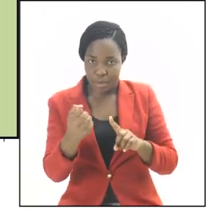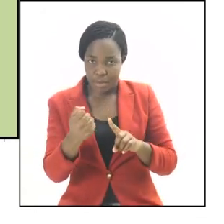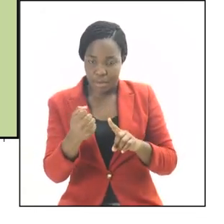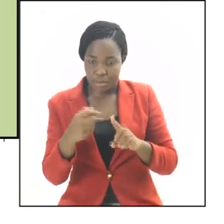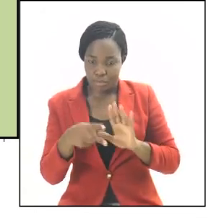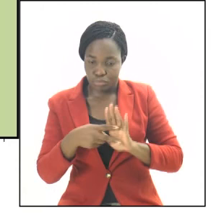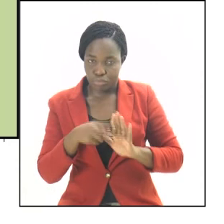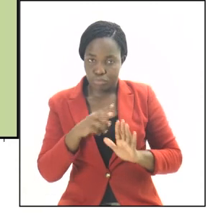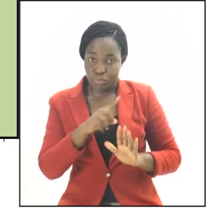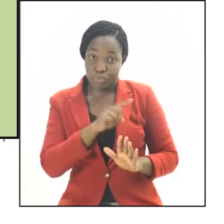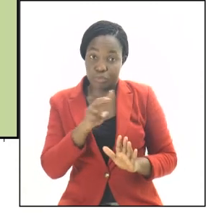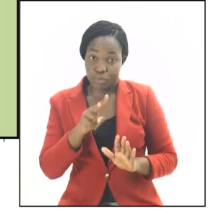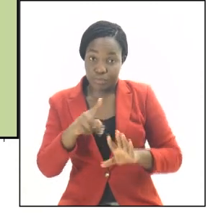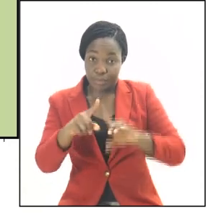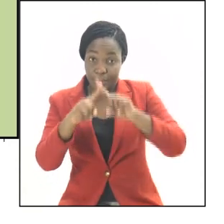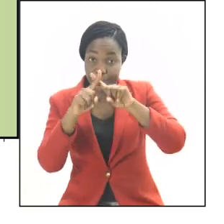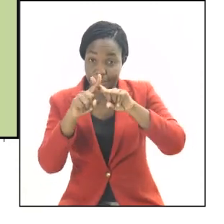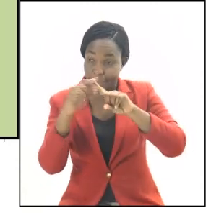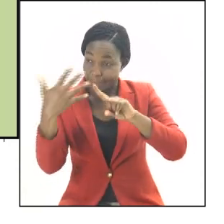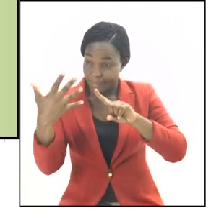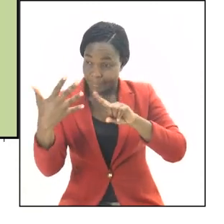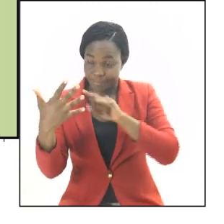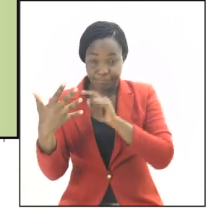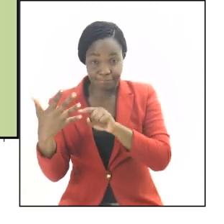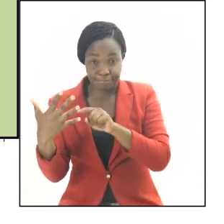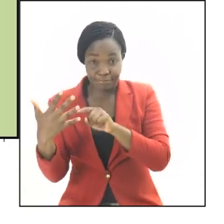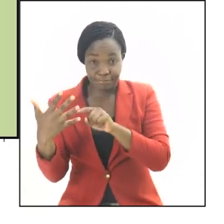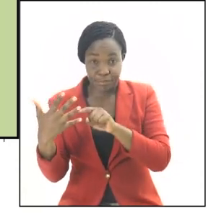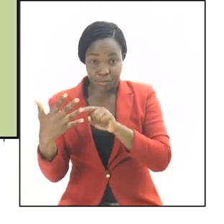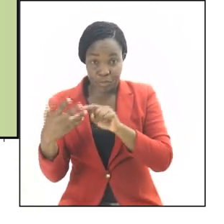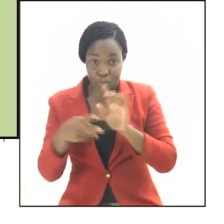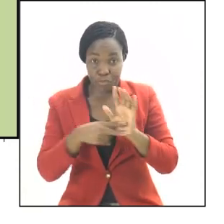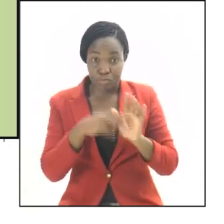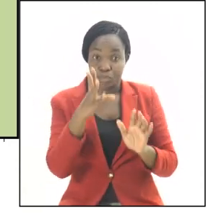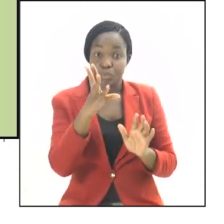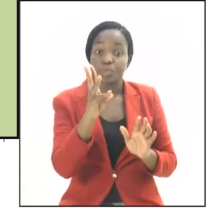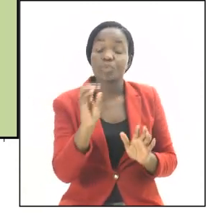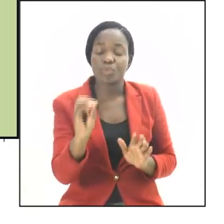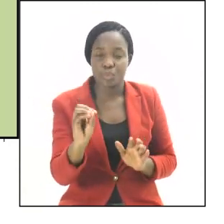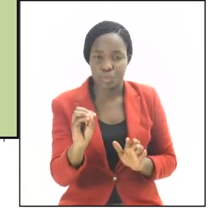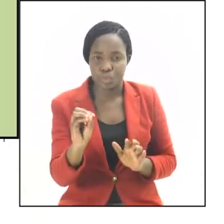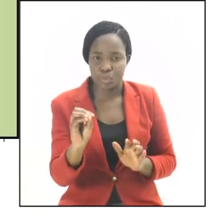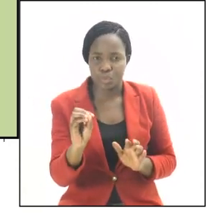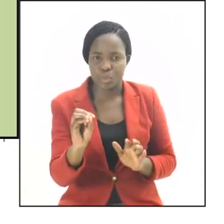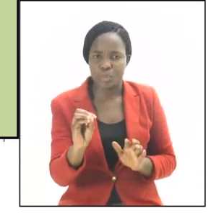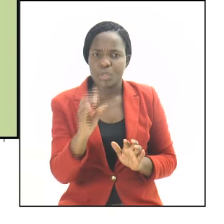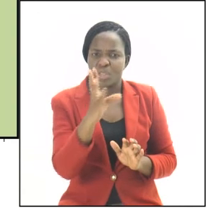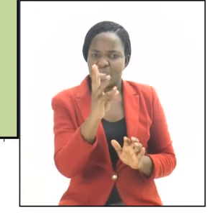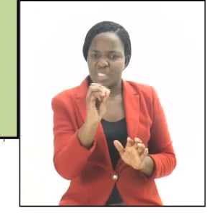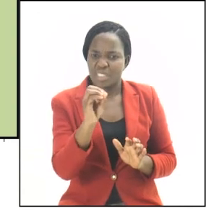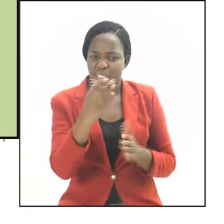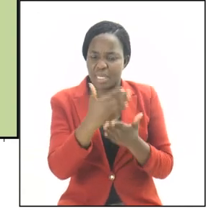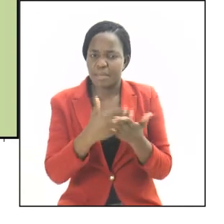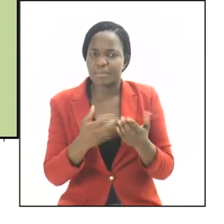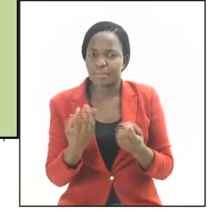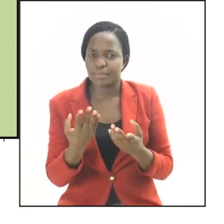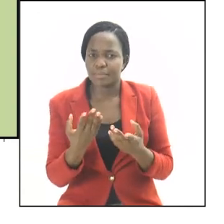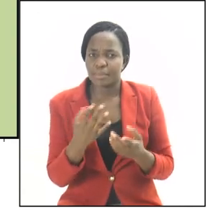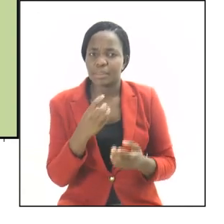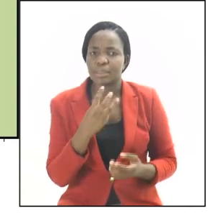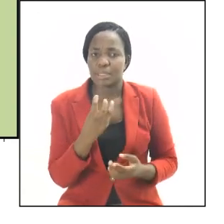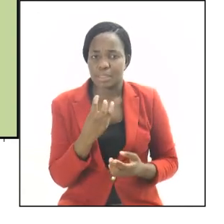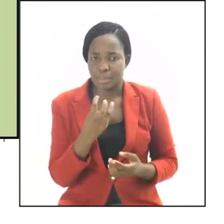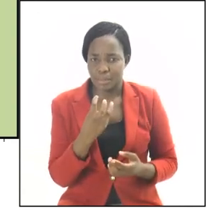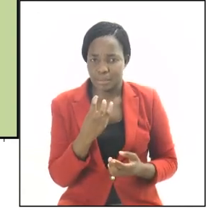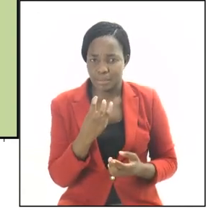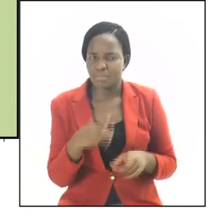12 times 5 is 60. And half of 60 is 30.